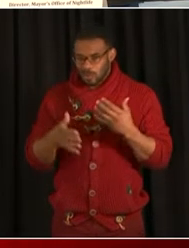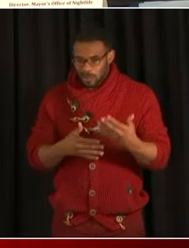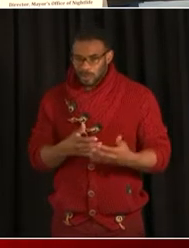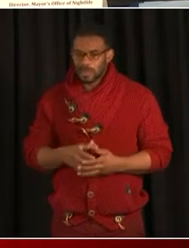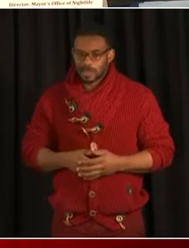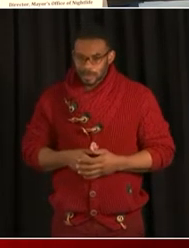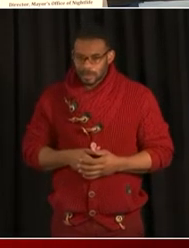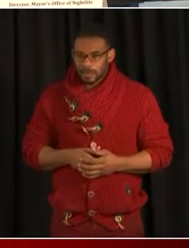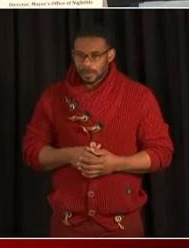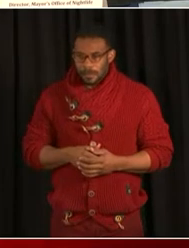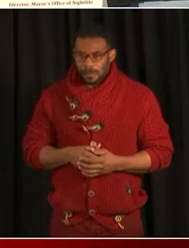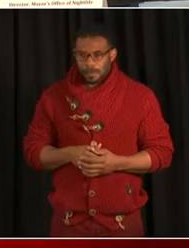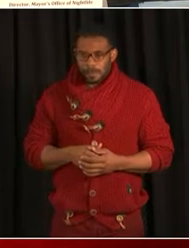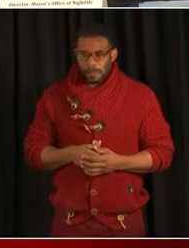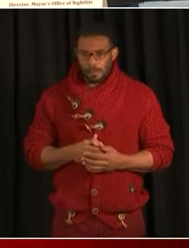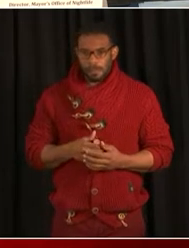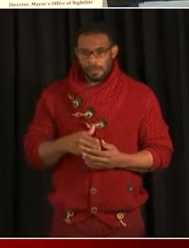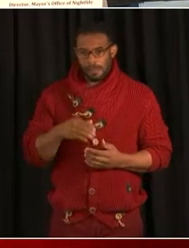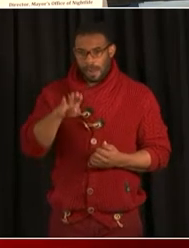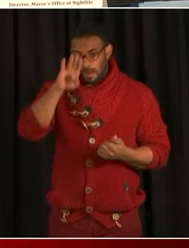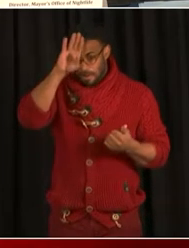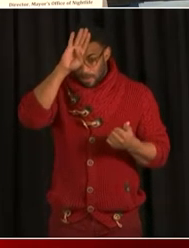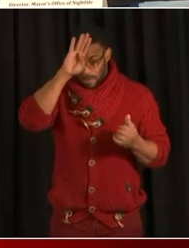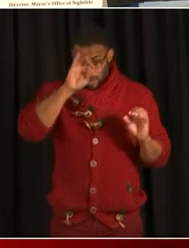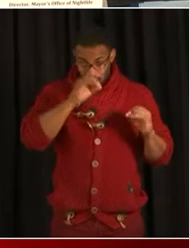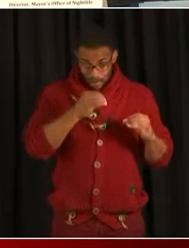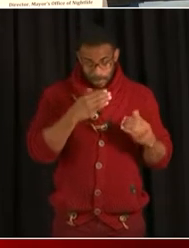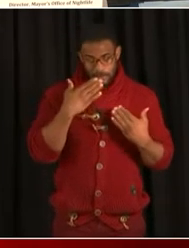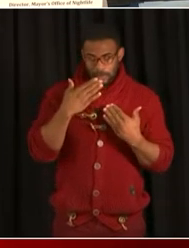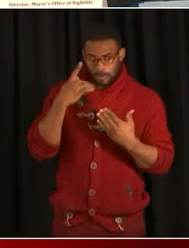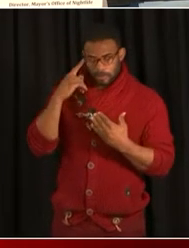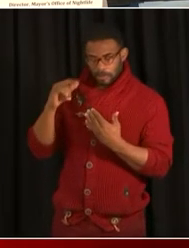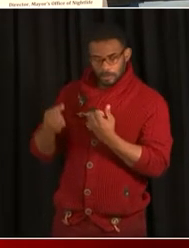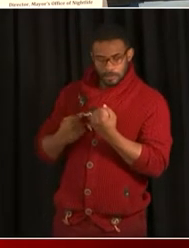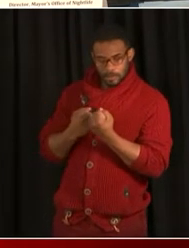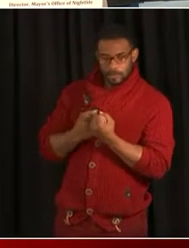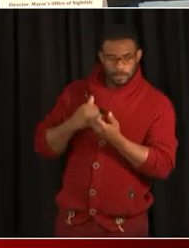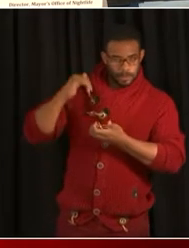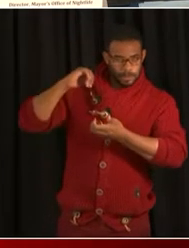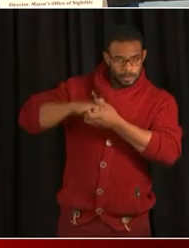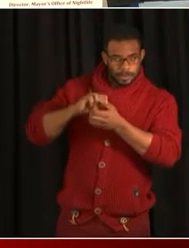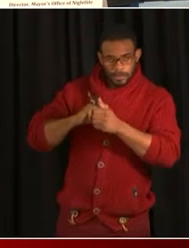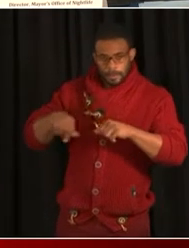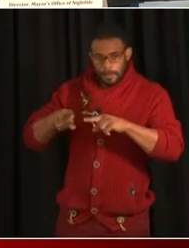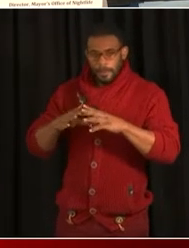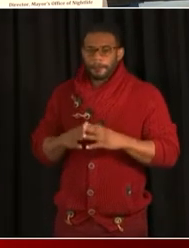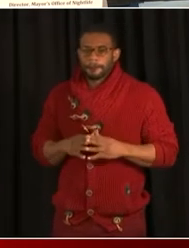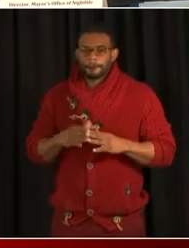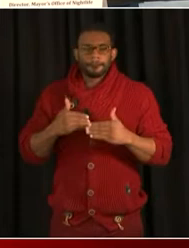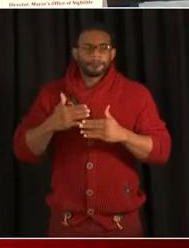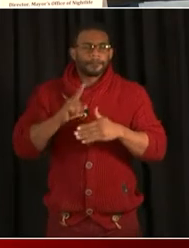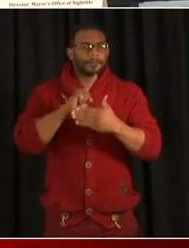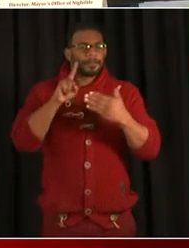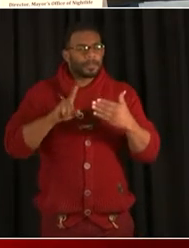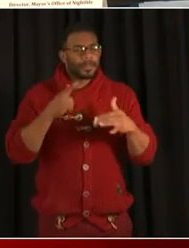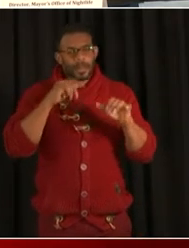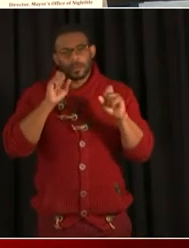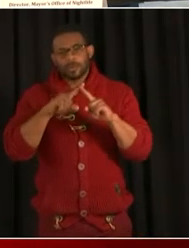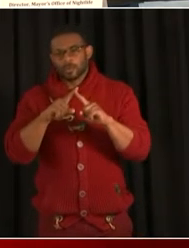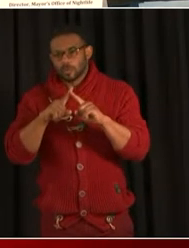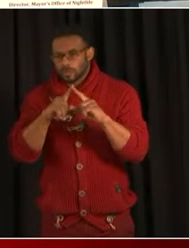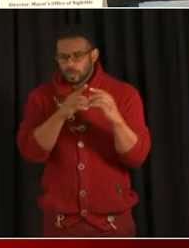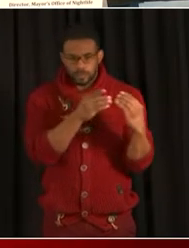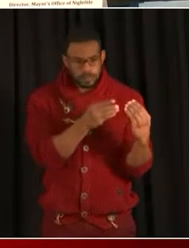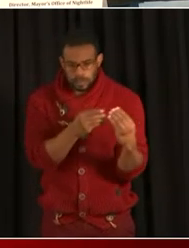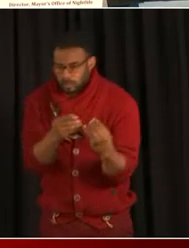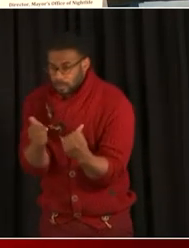So the fire marshal's office, thankful for the partnership with them. Over the weekend, we were able to